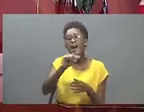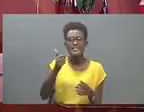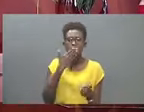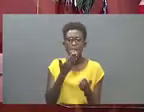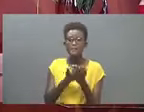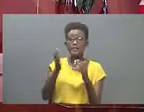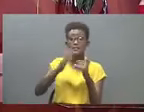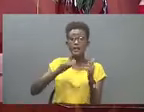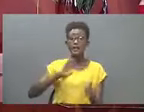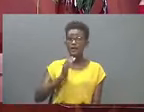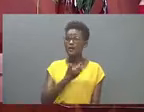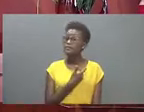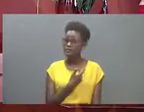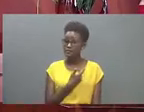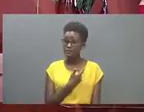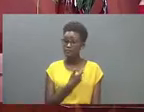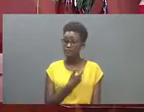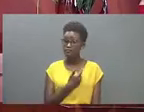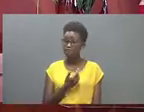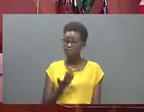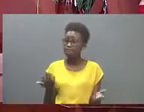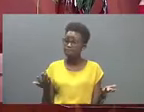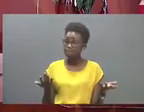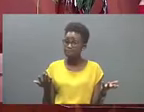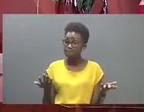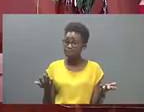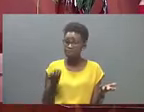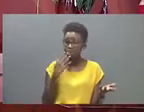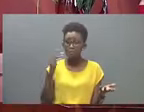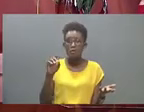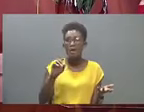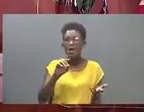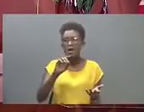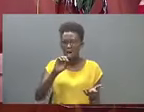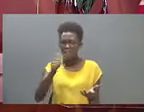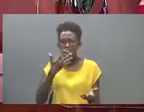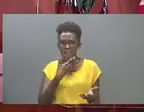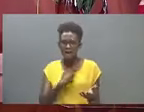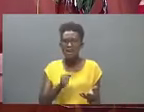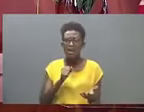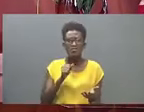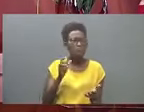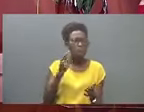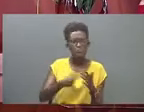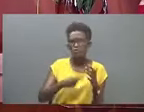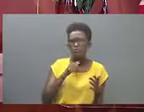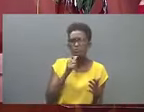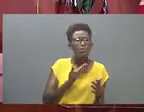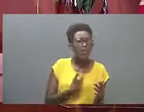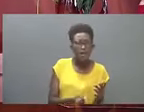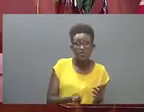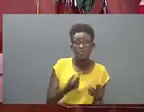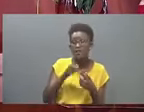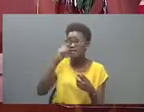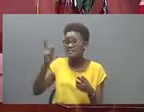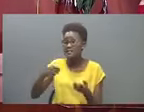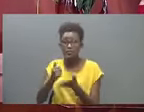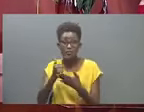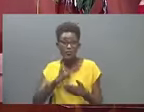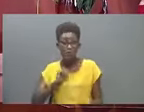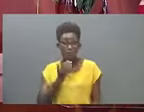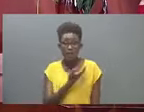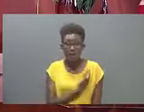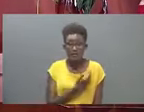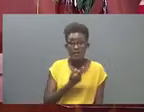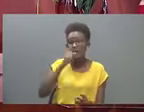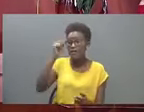us. Have others have we don't have. So they need to help us. So they